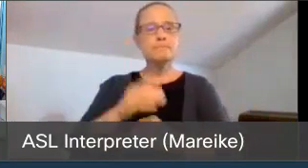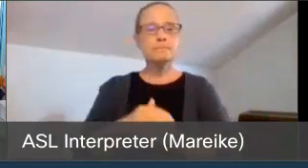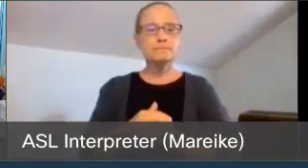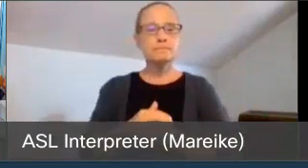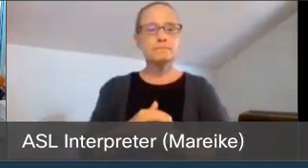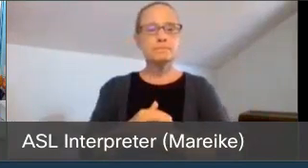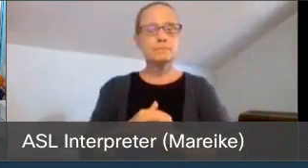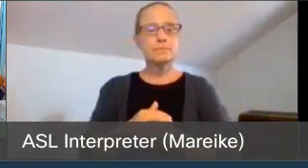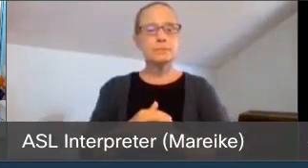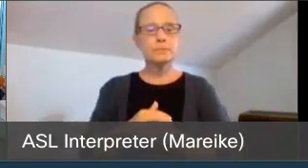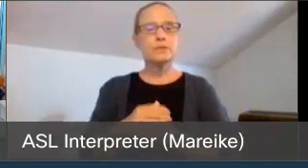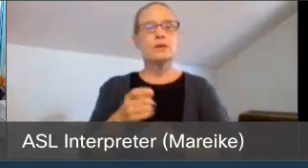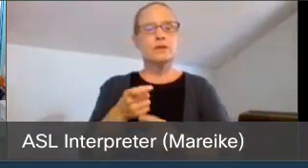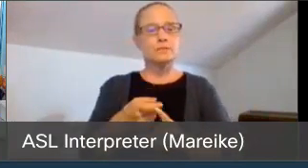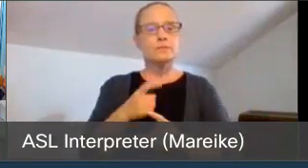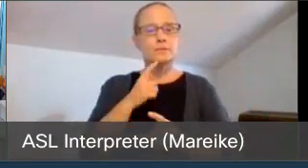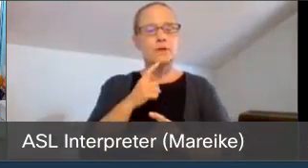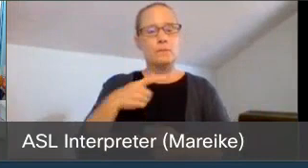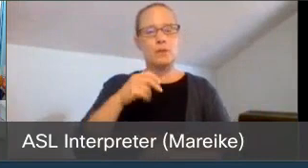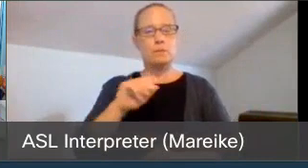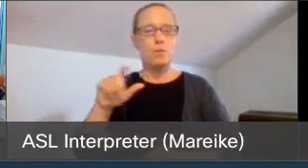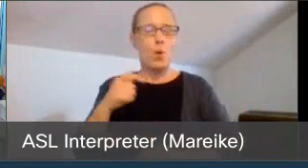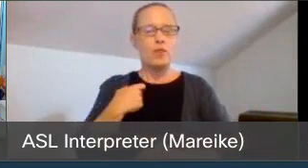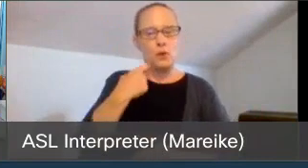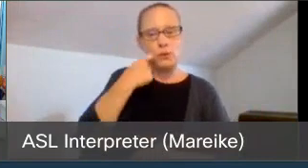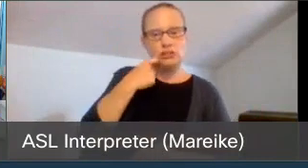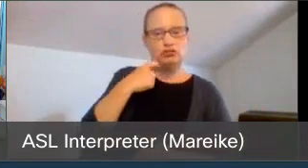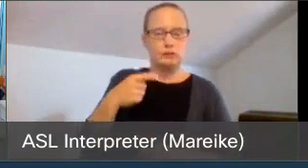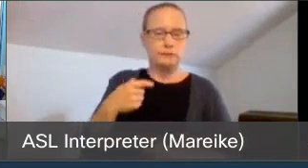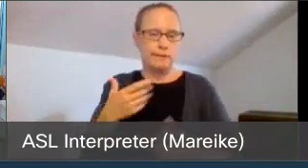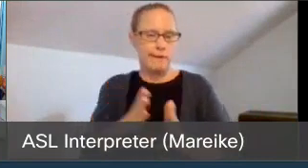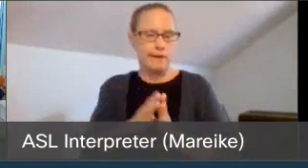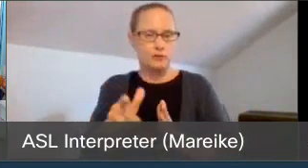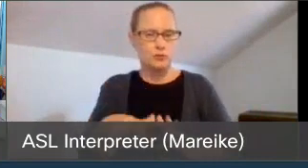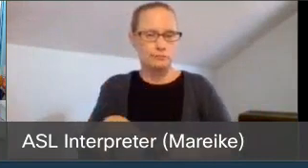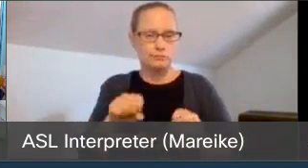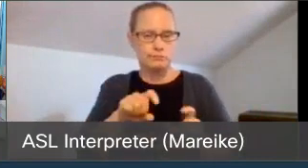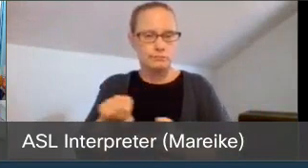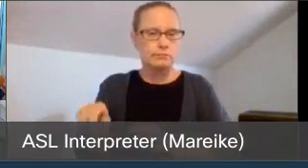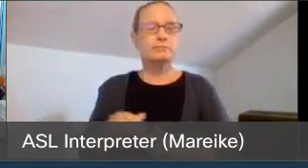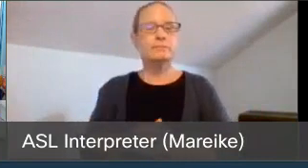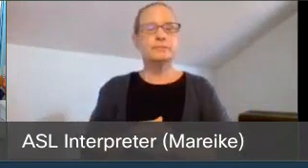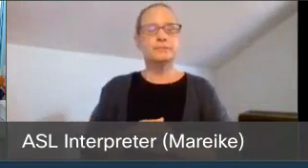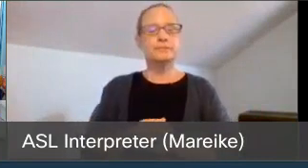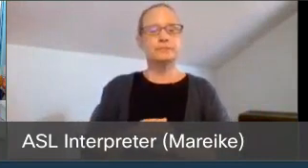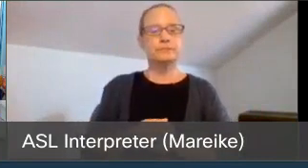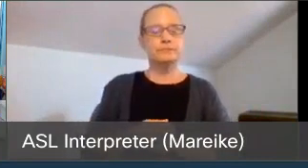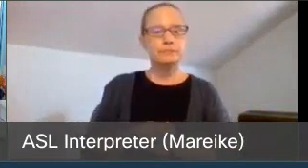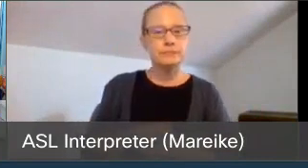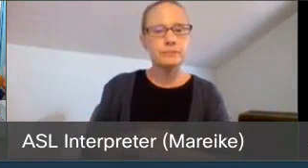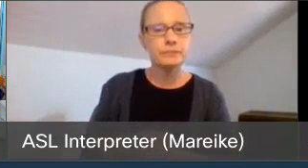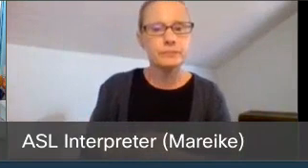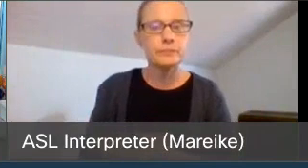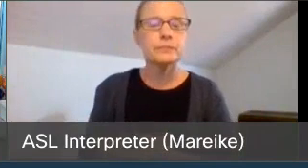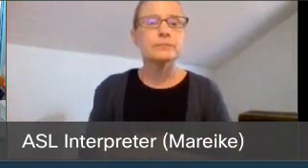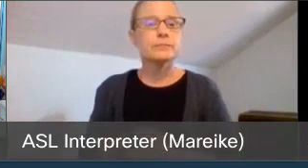Here are some observations from the poll that we just had you all take. It's always nice to see after we meet our presenters where our audience